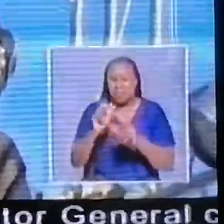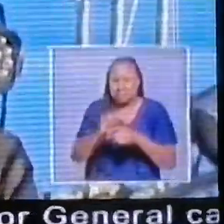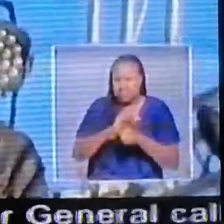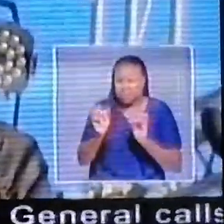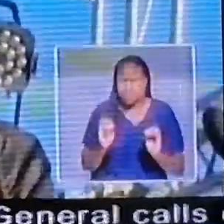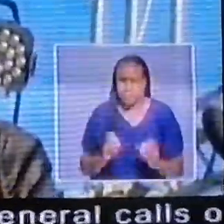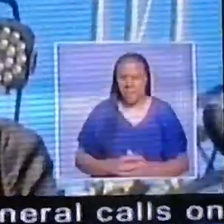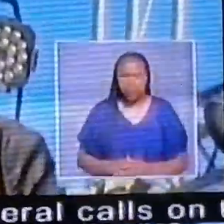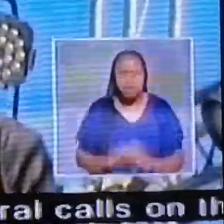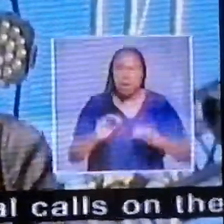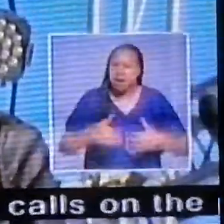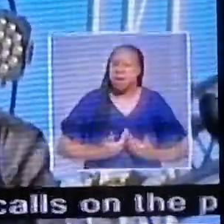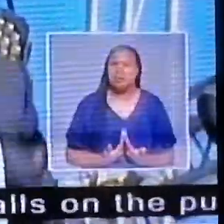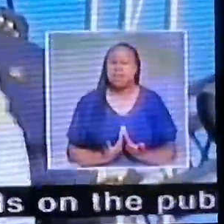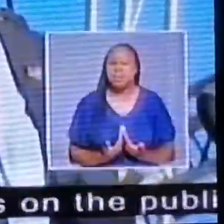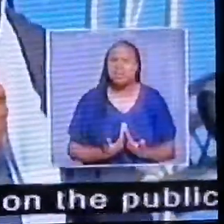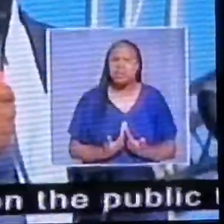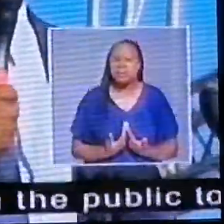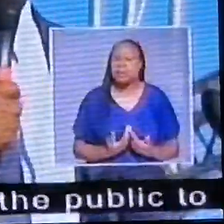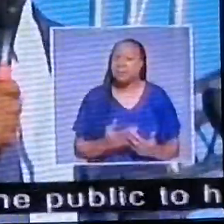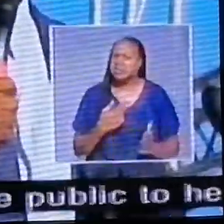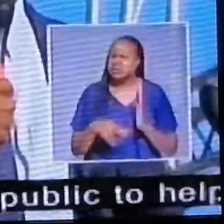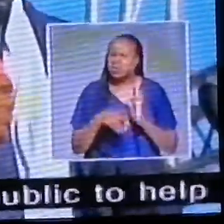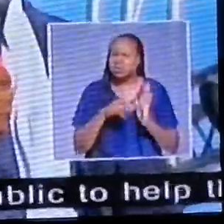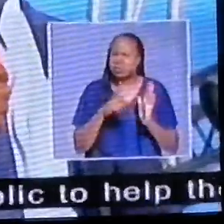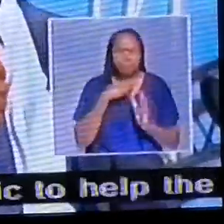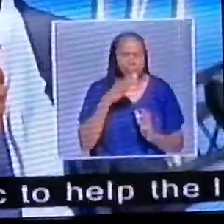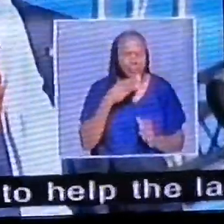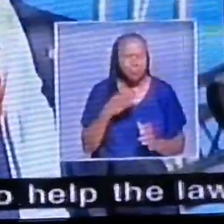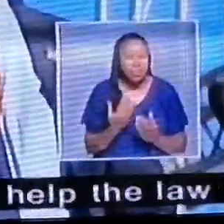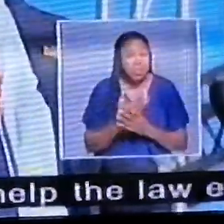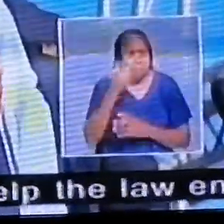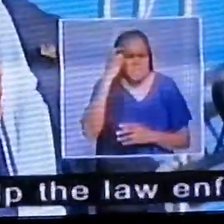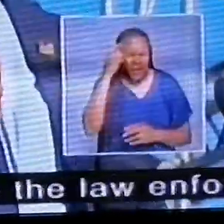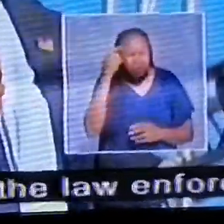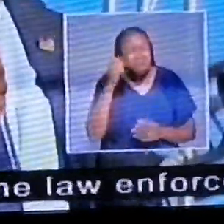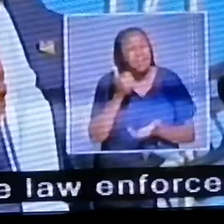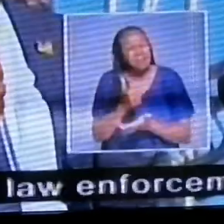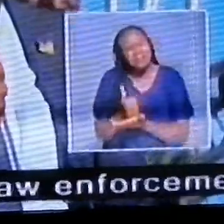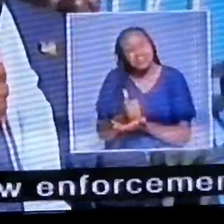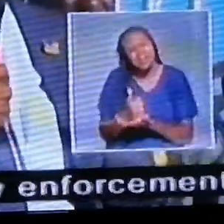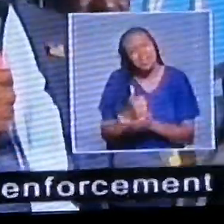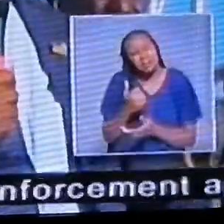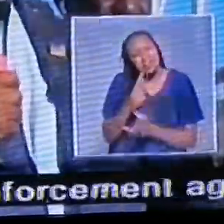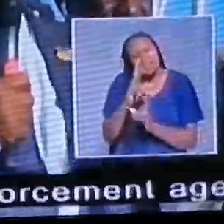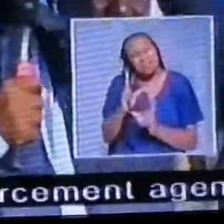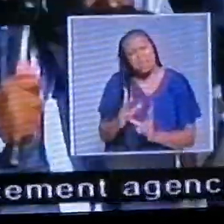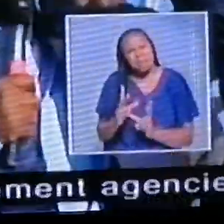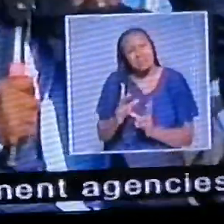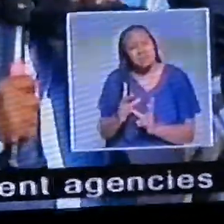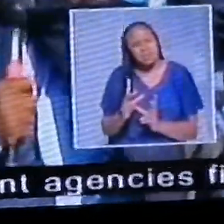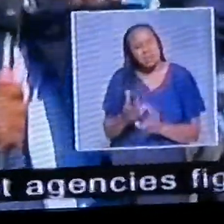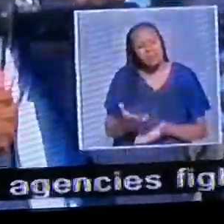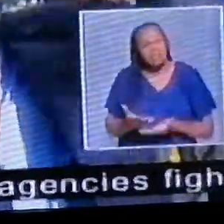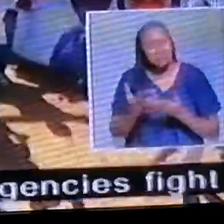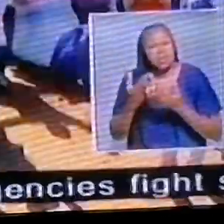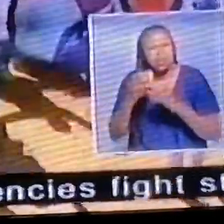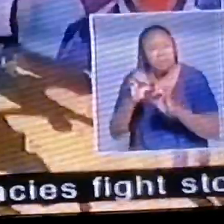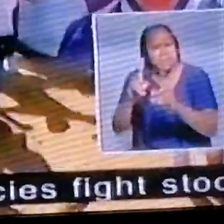illegal and completely destructive of new minds when you are sitting around with nobody to actually pay your